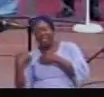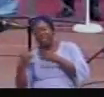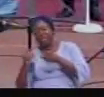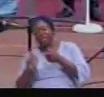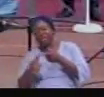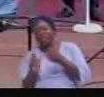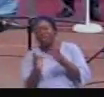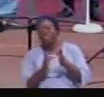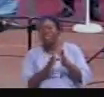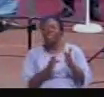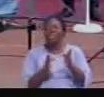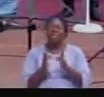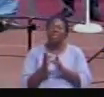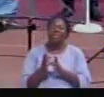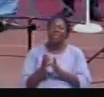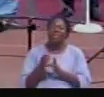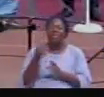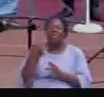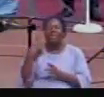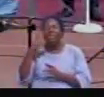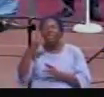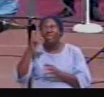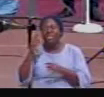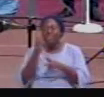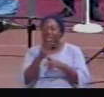unto Jesus.